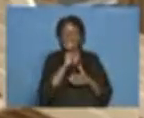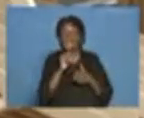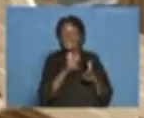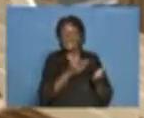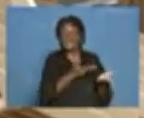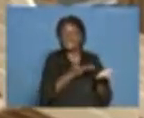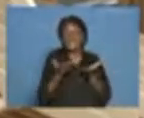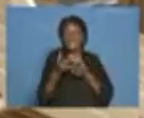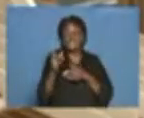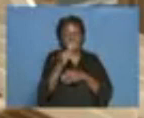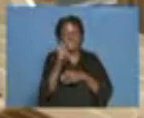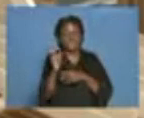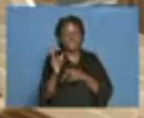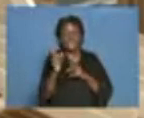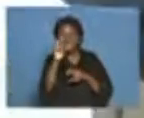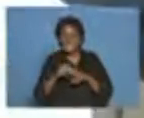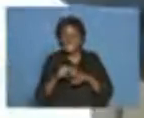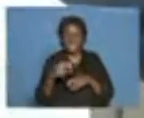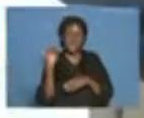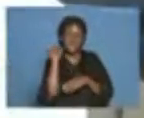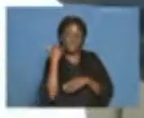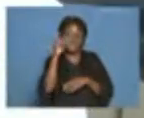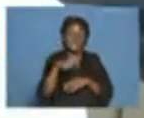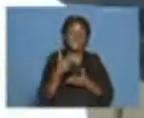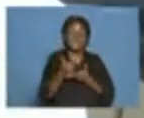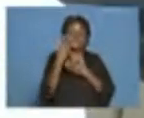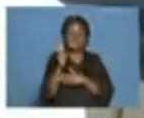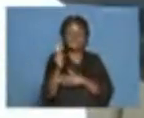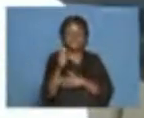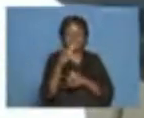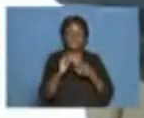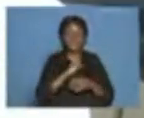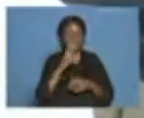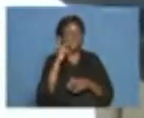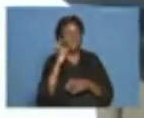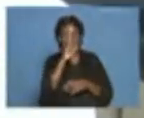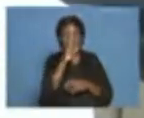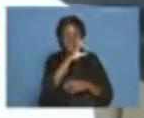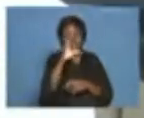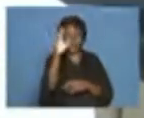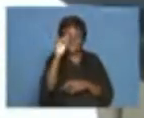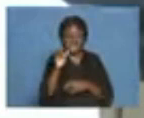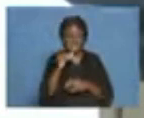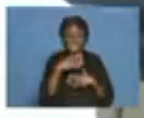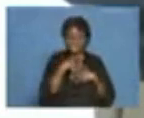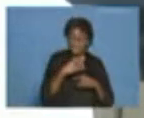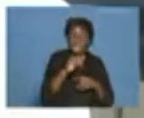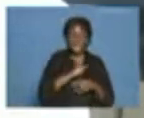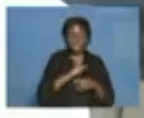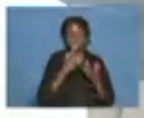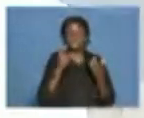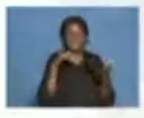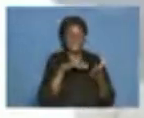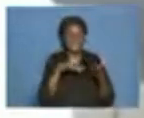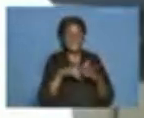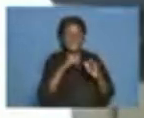sitting down broke. Get to help yourself. If I was 100% interested, I would take up carpentry as a trade and succeed through